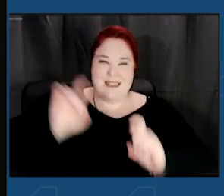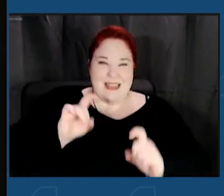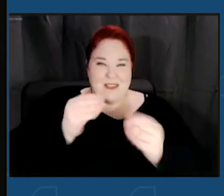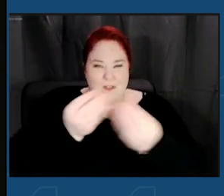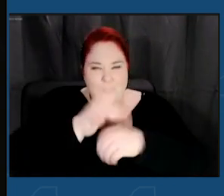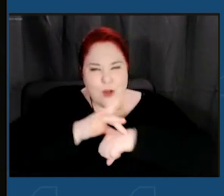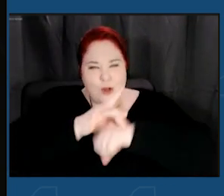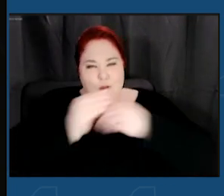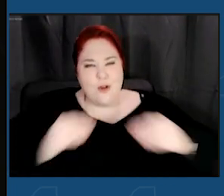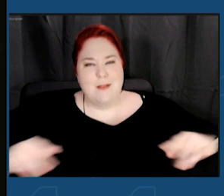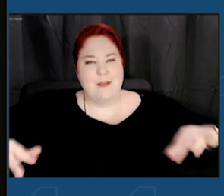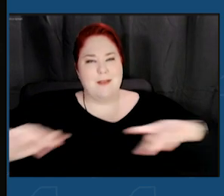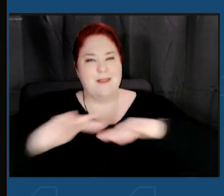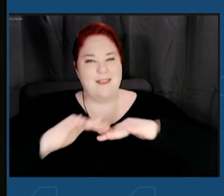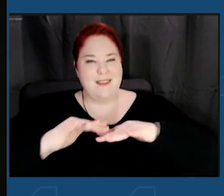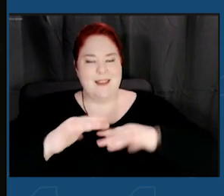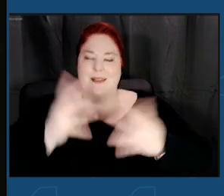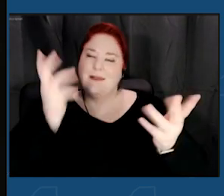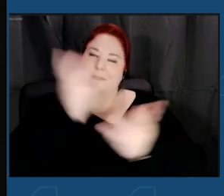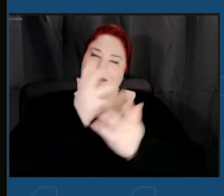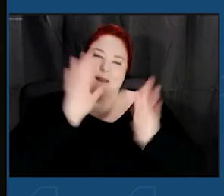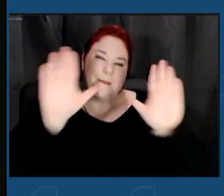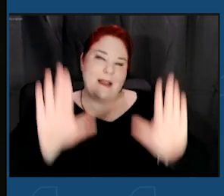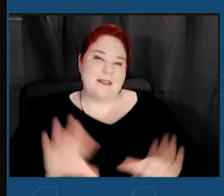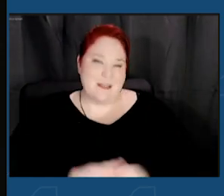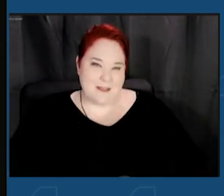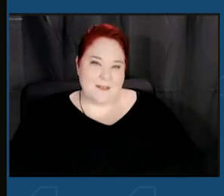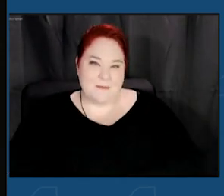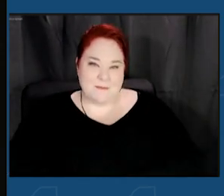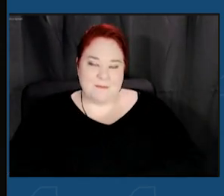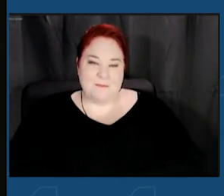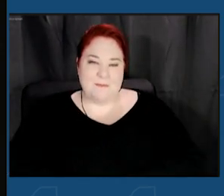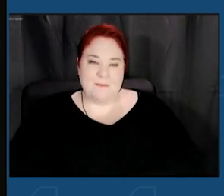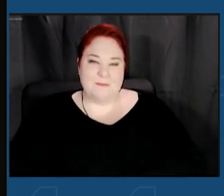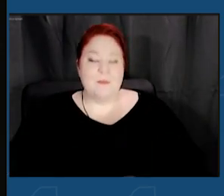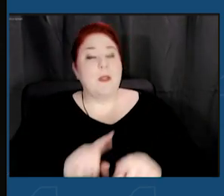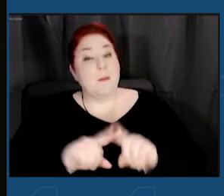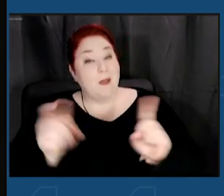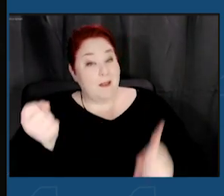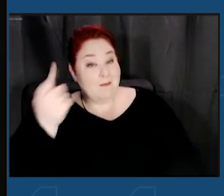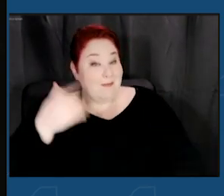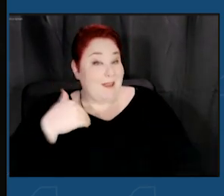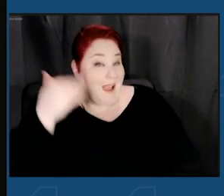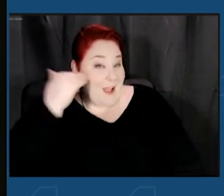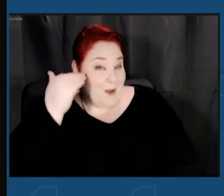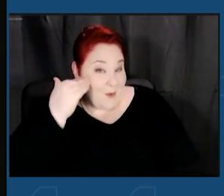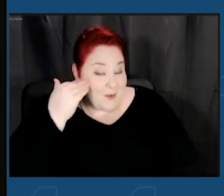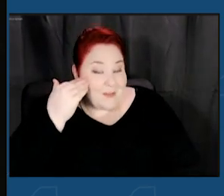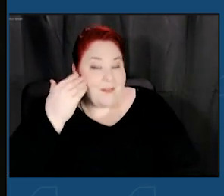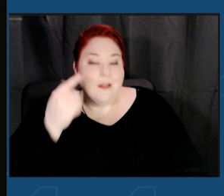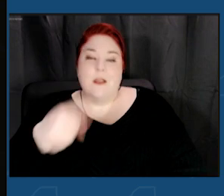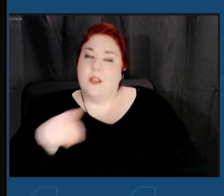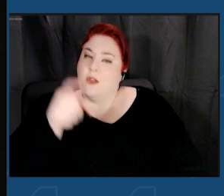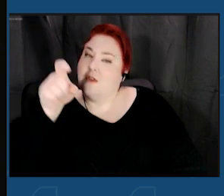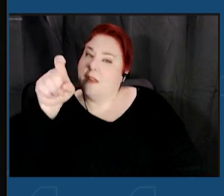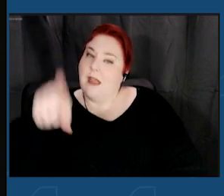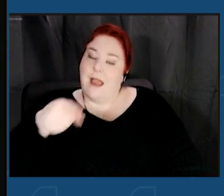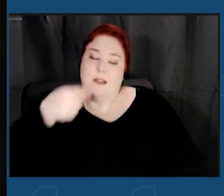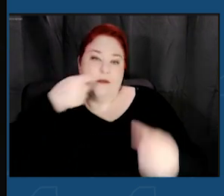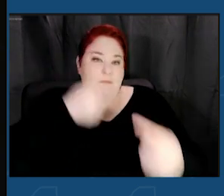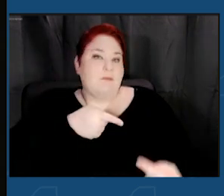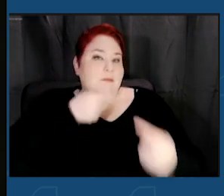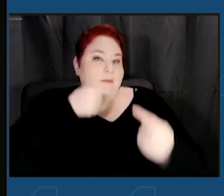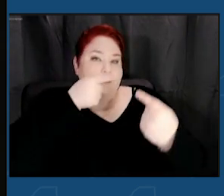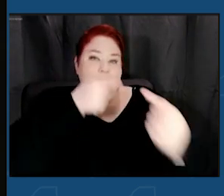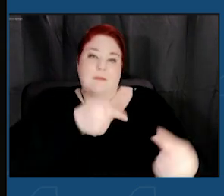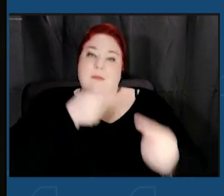It's amazing. It's amazing. But I also know you've had to deal with global supply chain issues. Didn't see